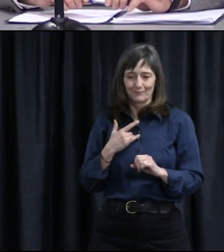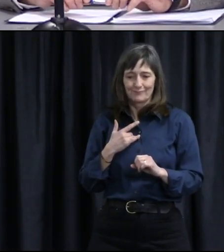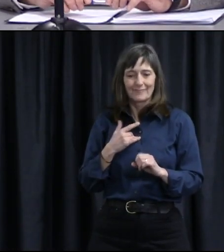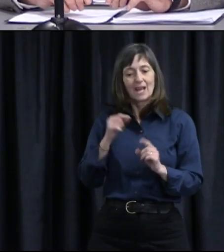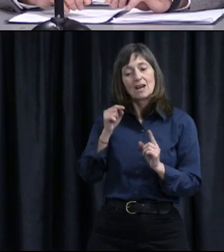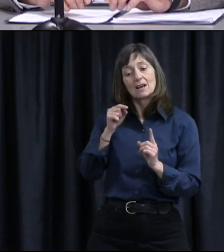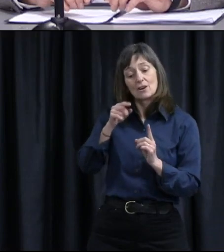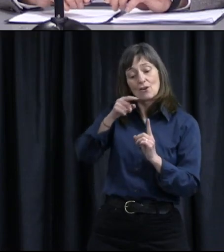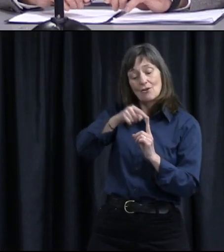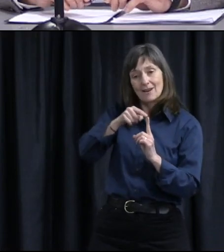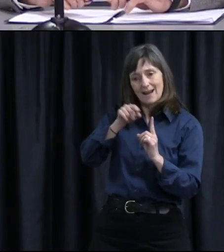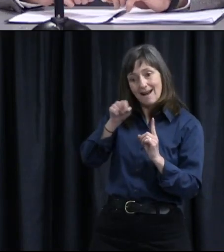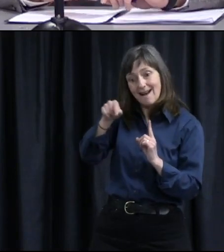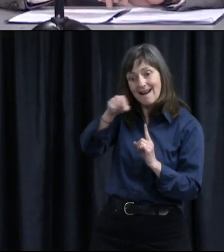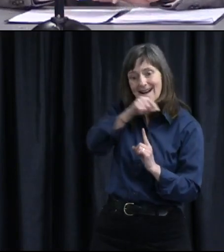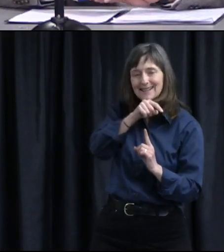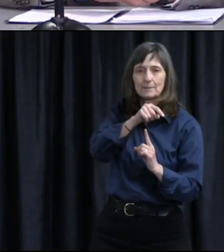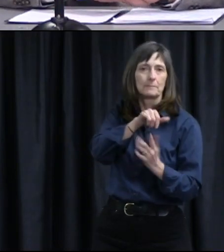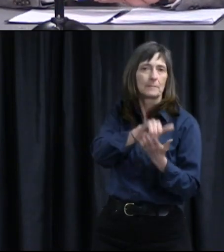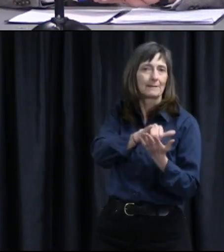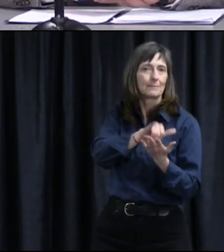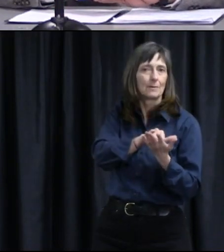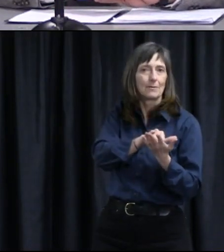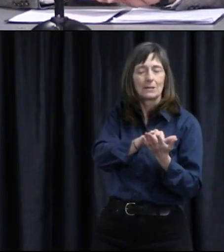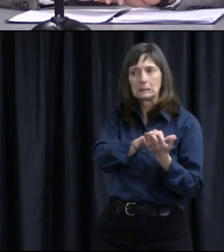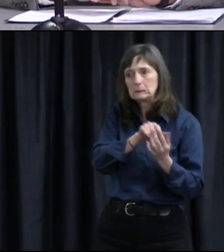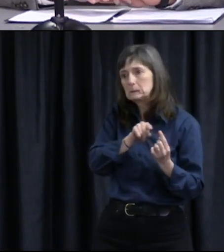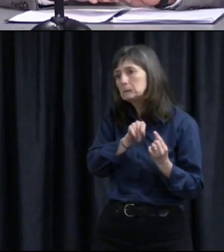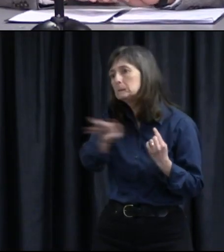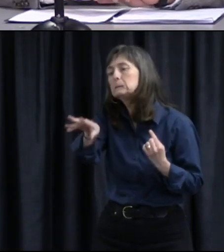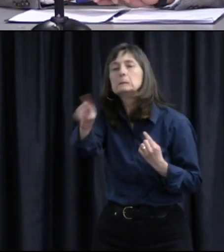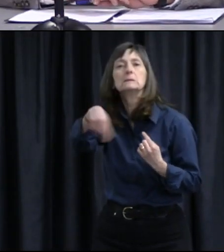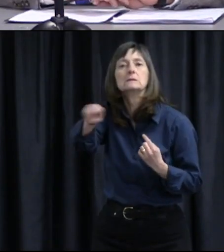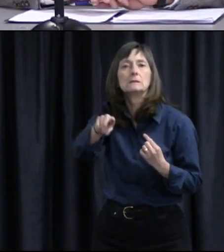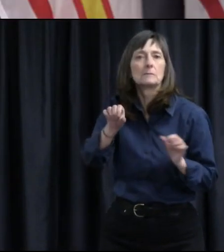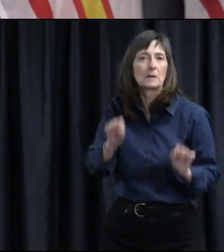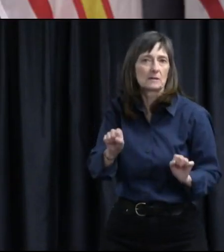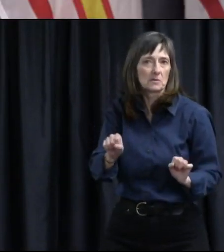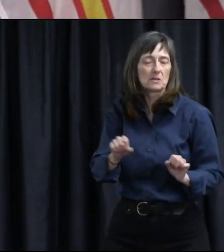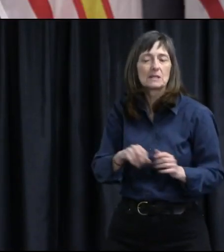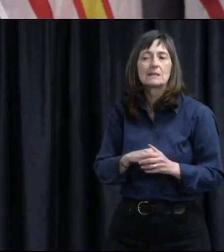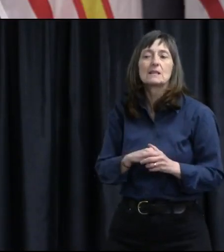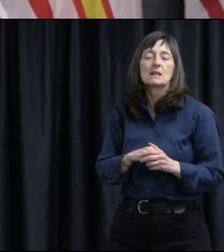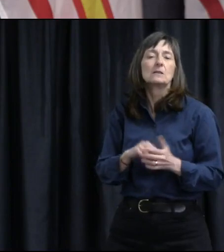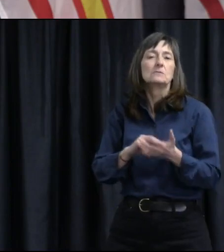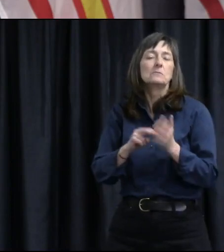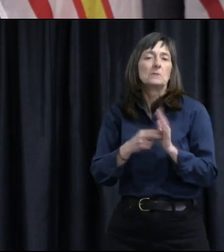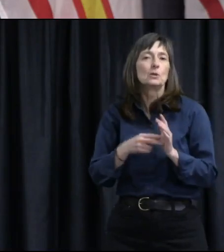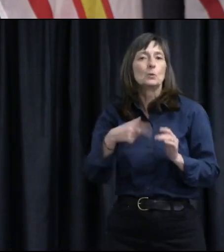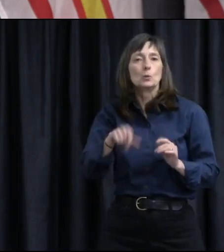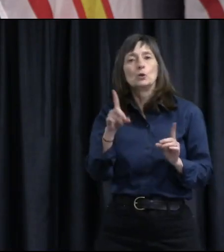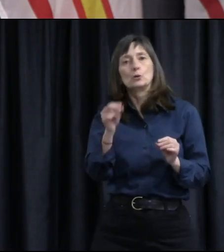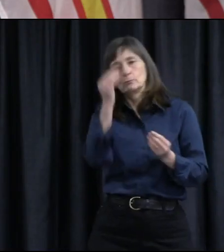something that we would do. If people are asymptomatic, however, that would not be necessary, as